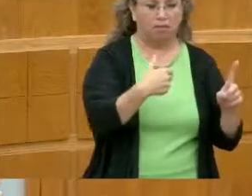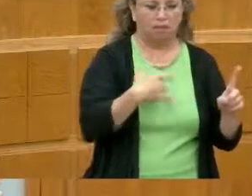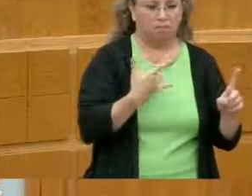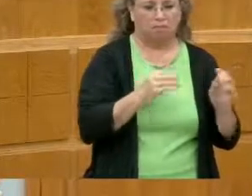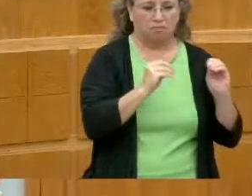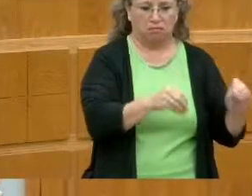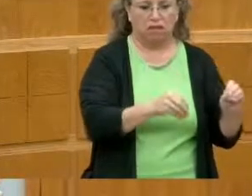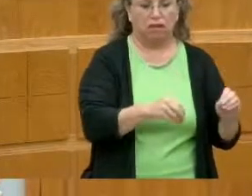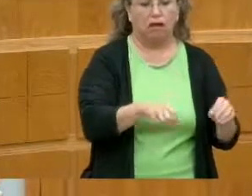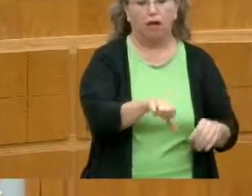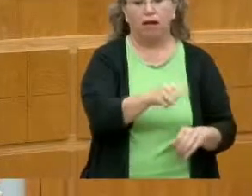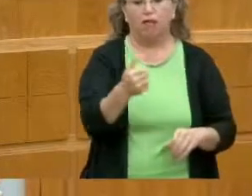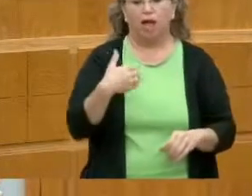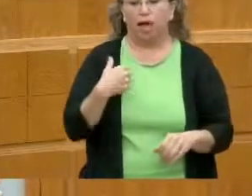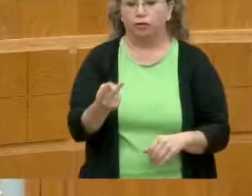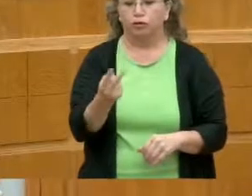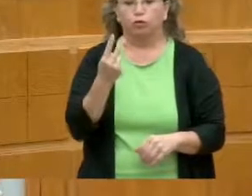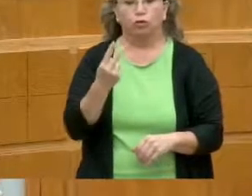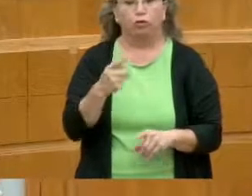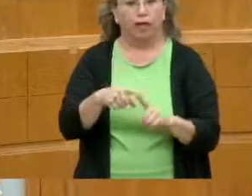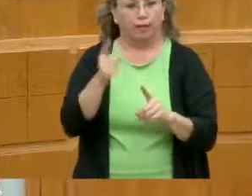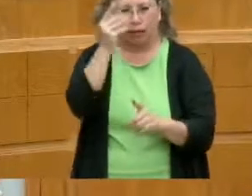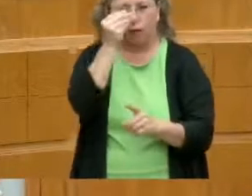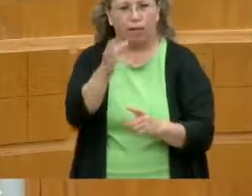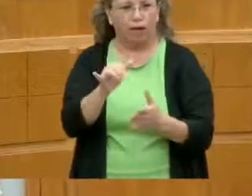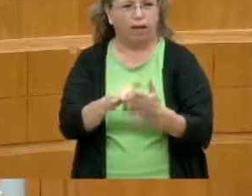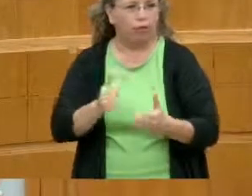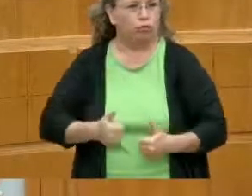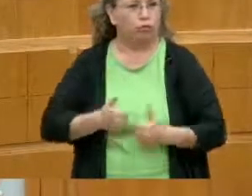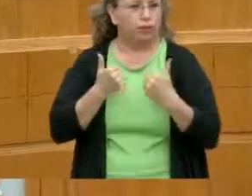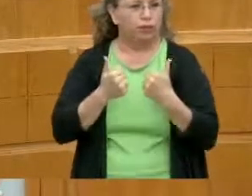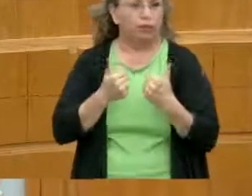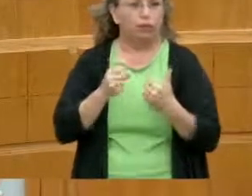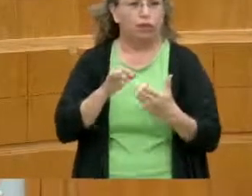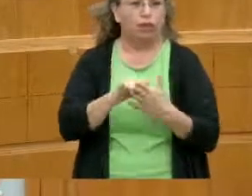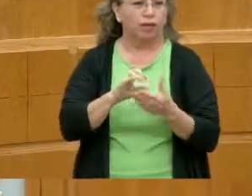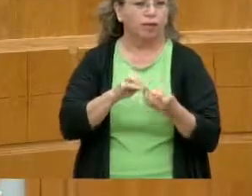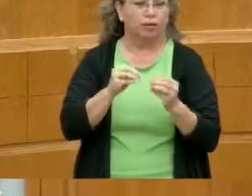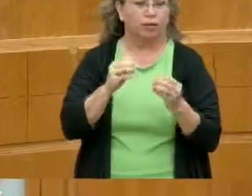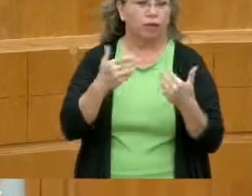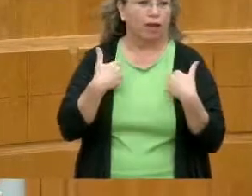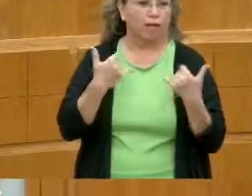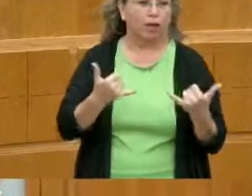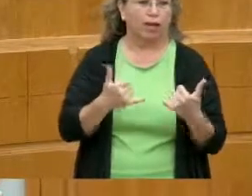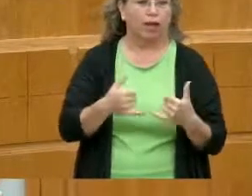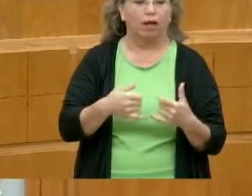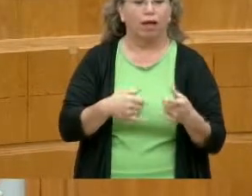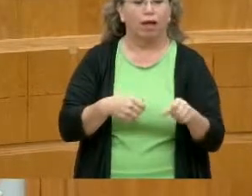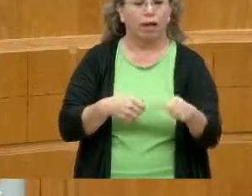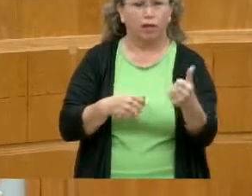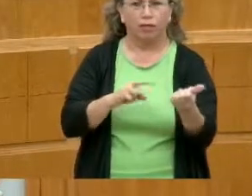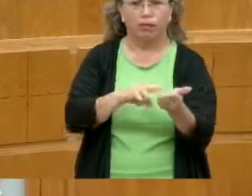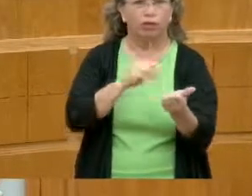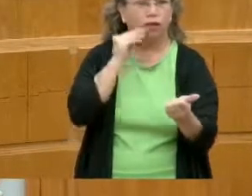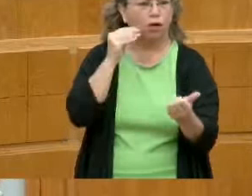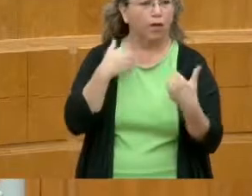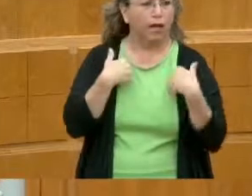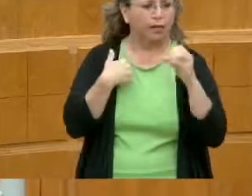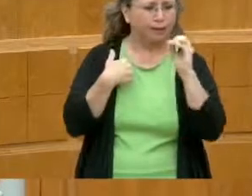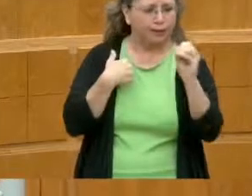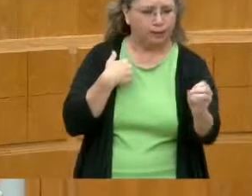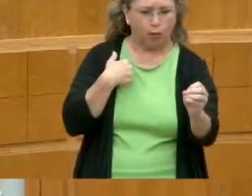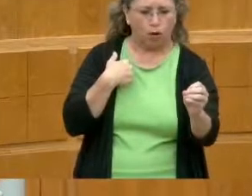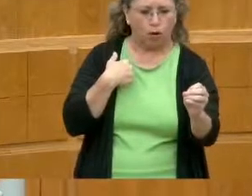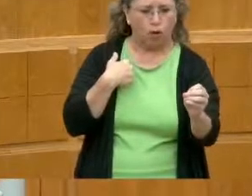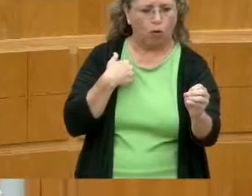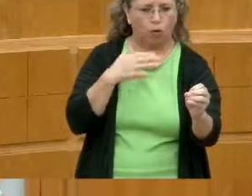both asymptomatic as well, and they notified those residents. So those are the numbers right now. We had 1 nursing home with 0 cases of residents